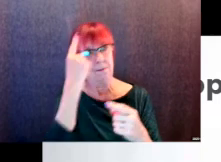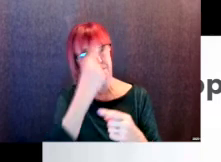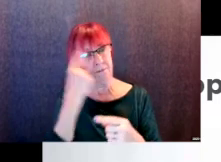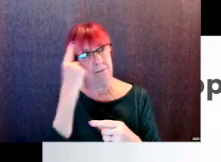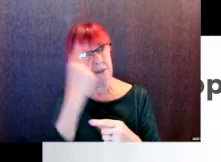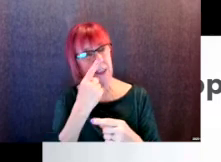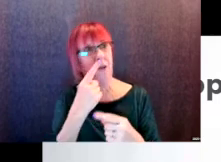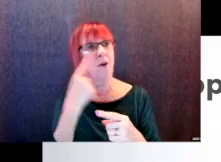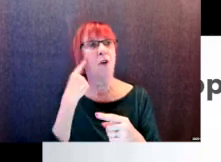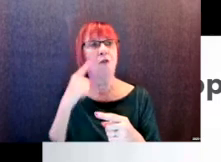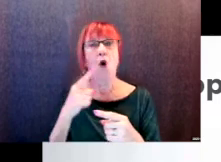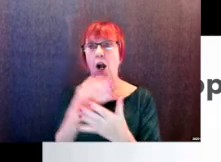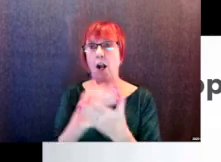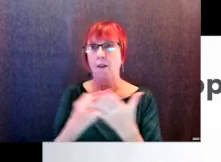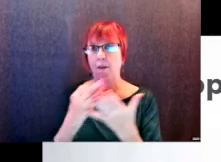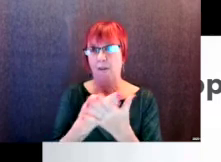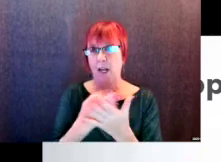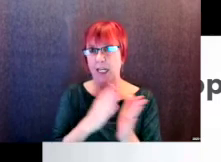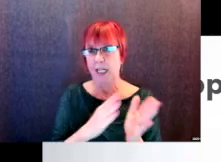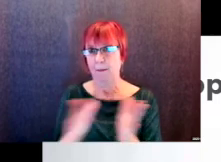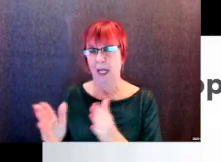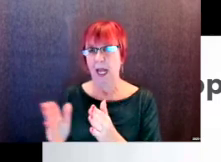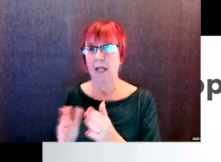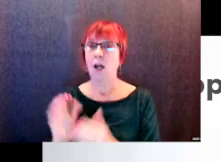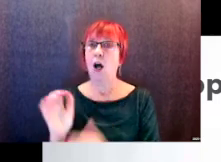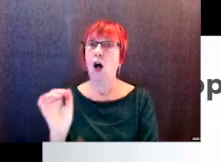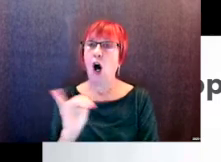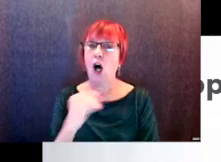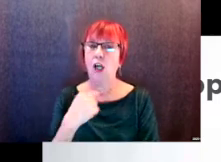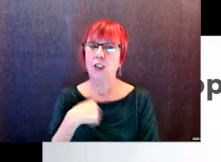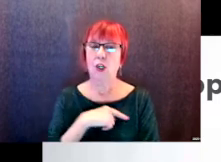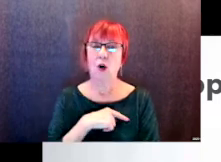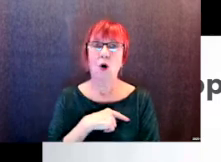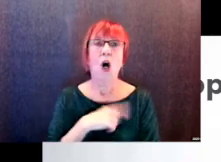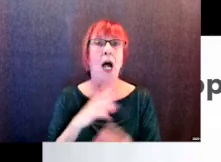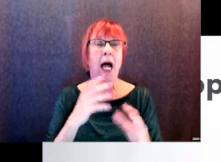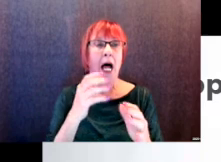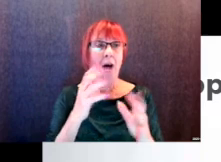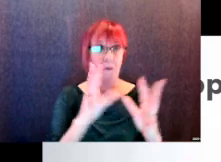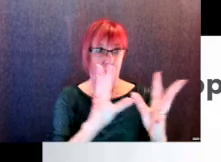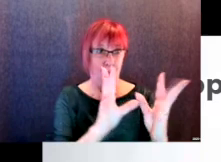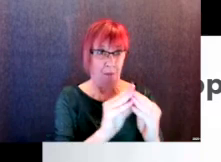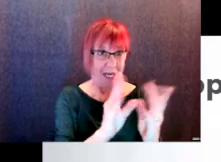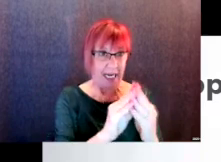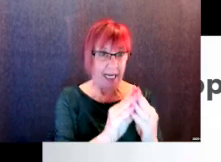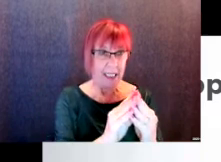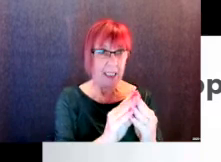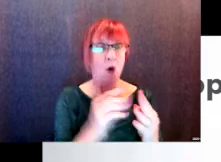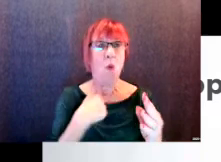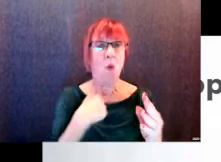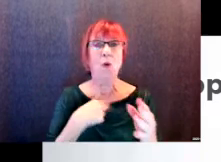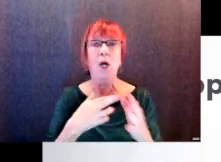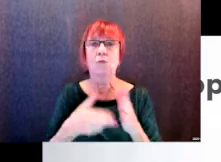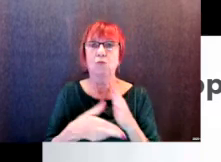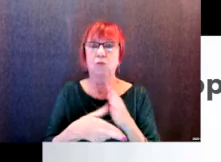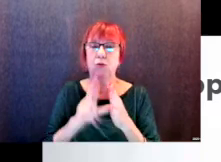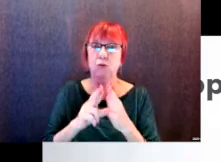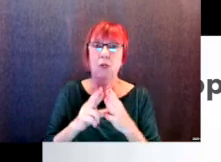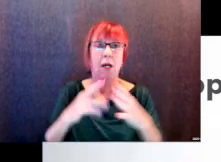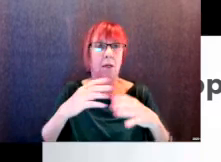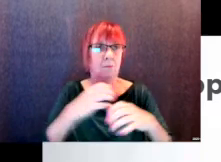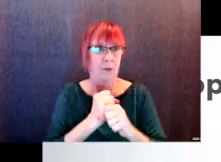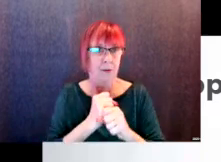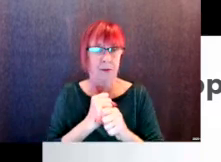And the answer choices are, I support removing it. I don't support removing it. I